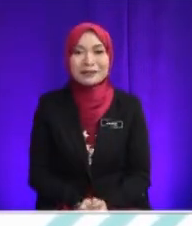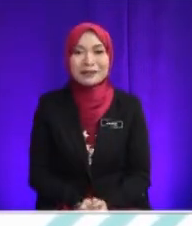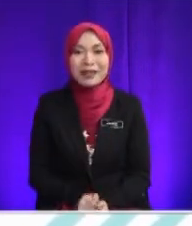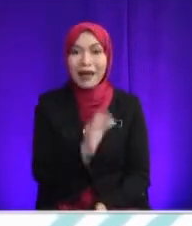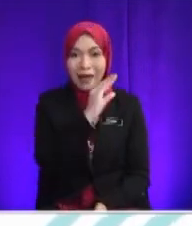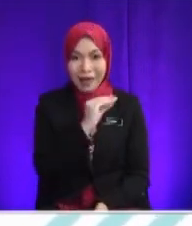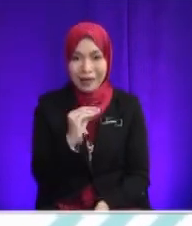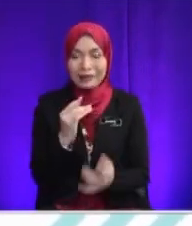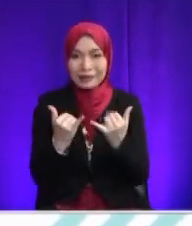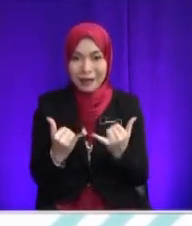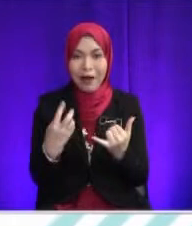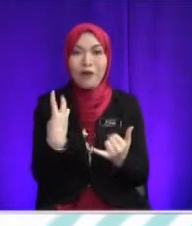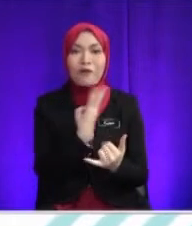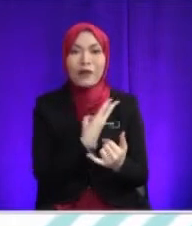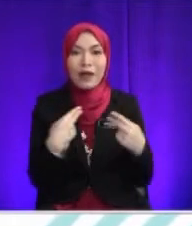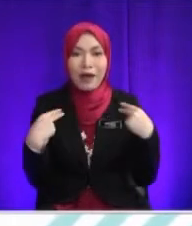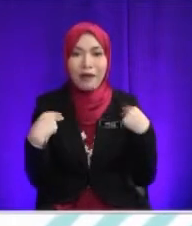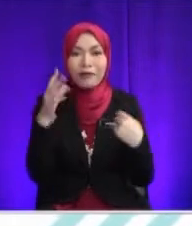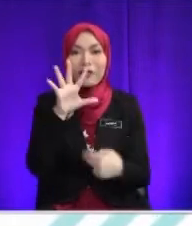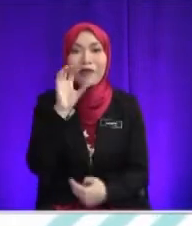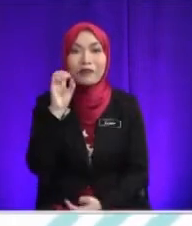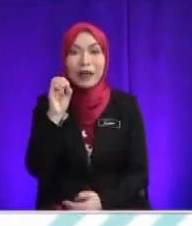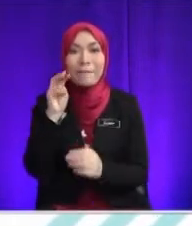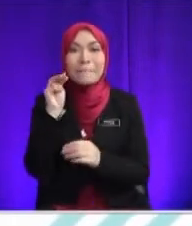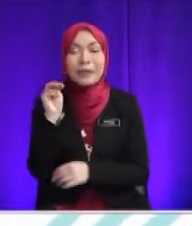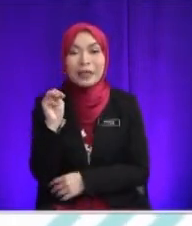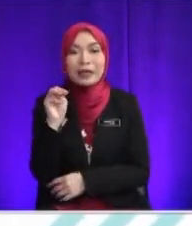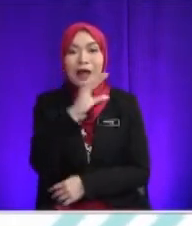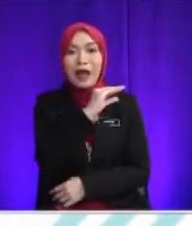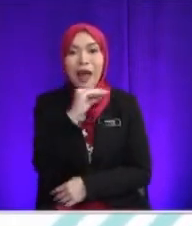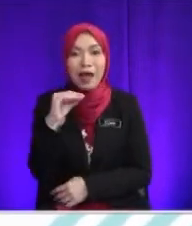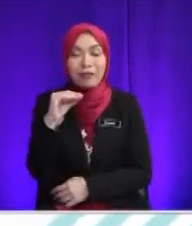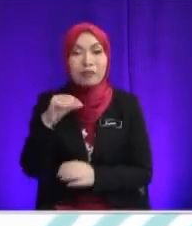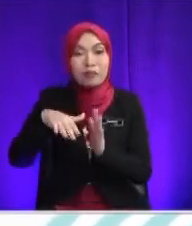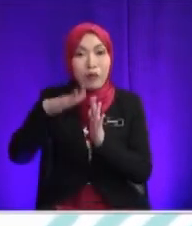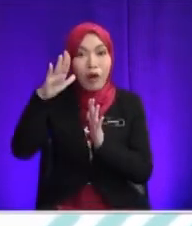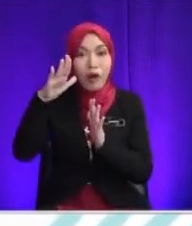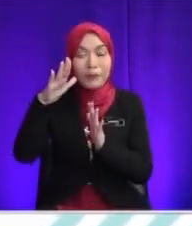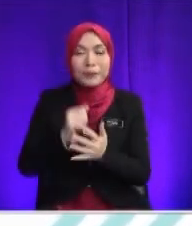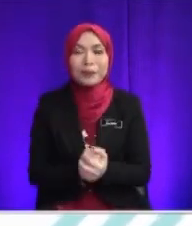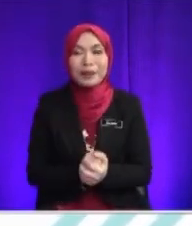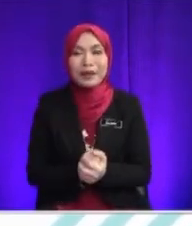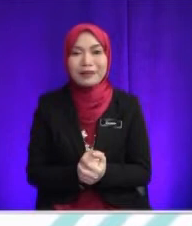and here we have 50 meters or more. Alright, so why don't we ask our student?